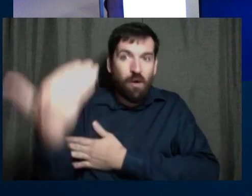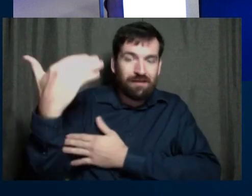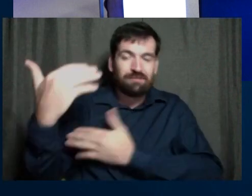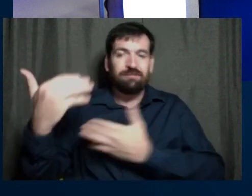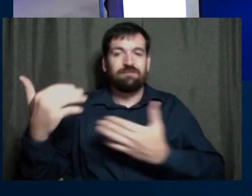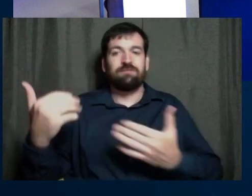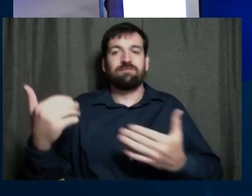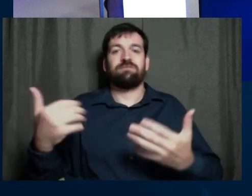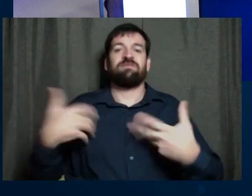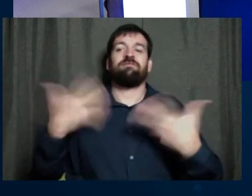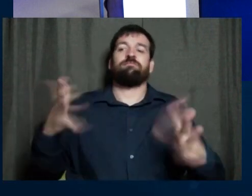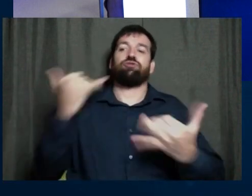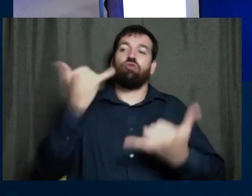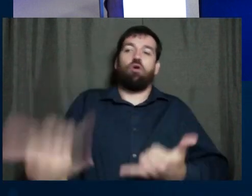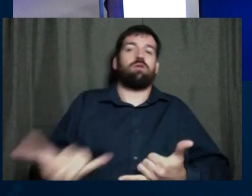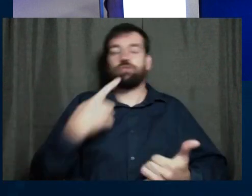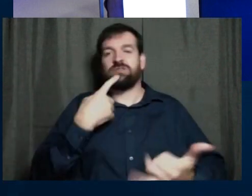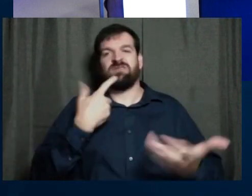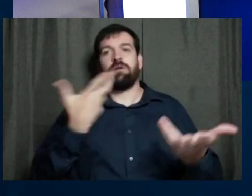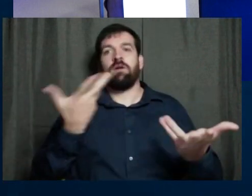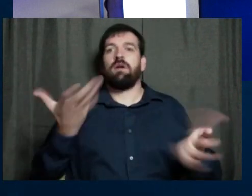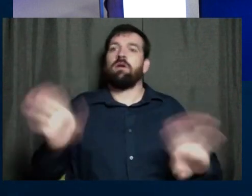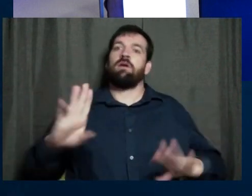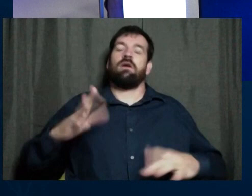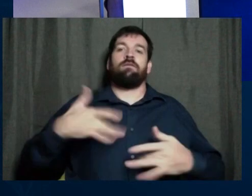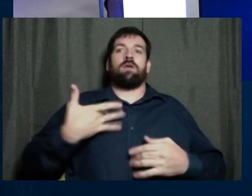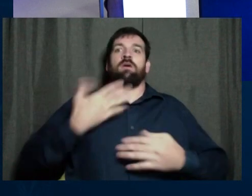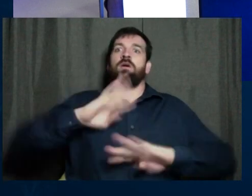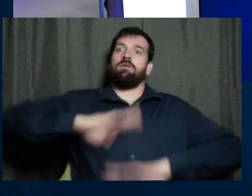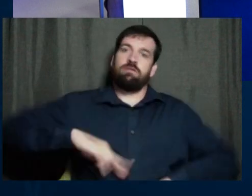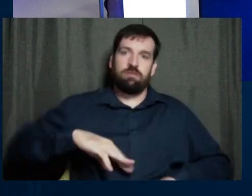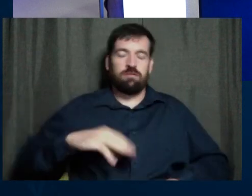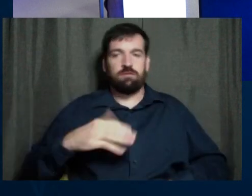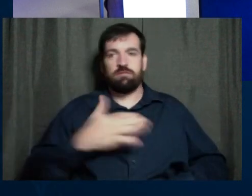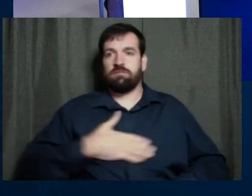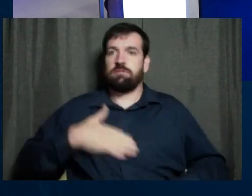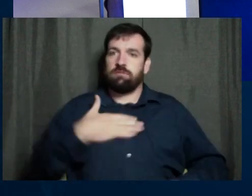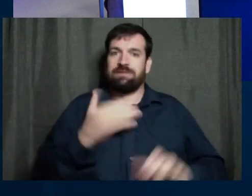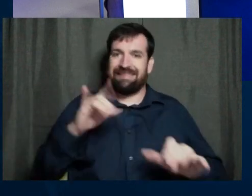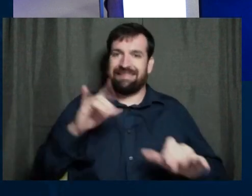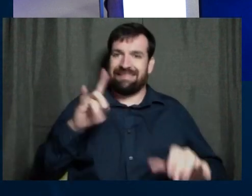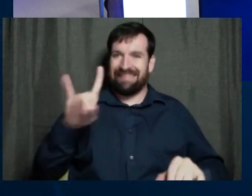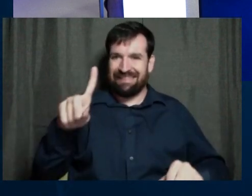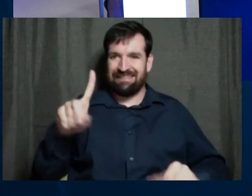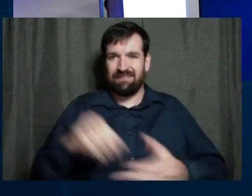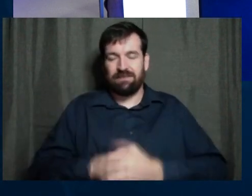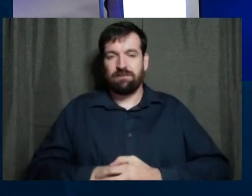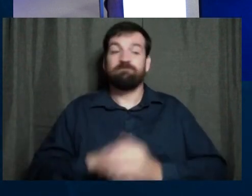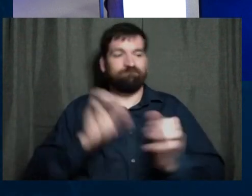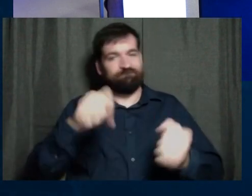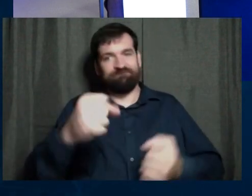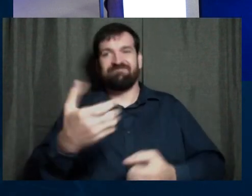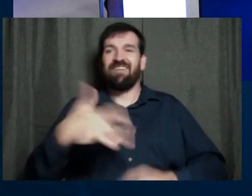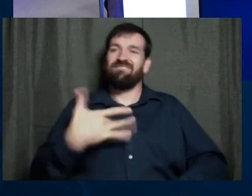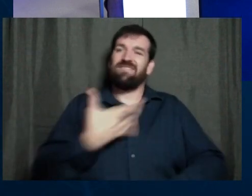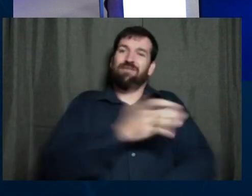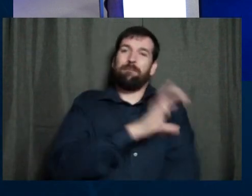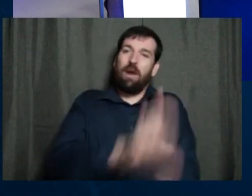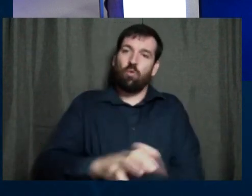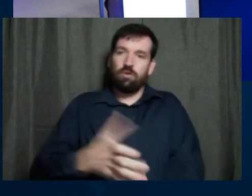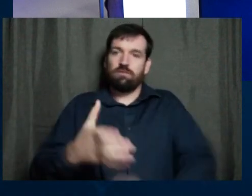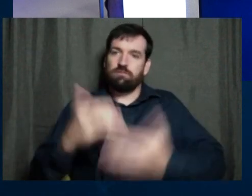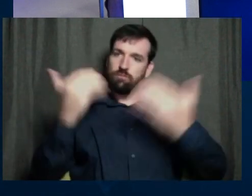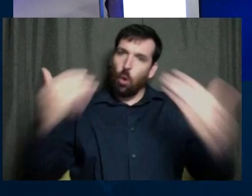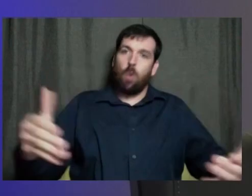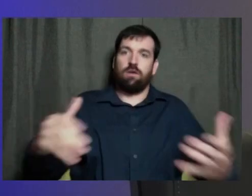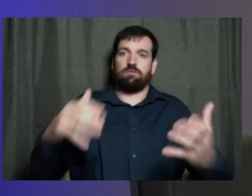her afterwards and she said, I just feel so grateful that I did it. So absolutely. So that's it. I think it's just being empowered and knowing to get in there and get those tests done. And I think